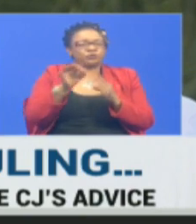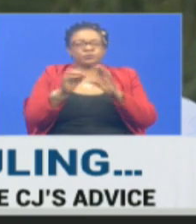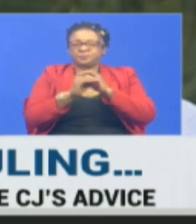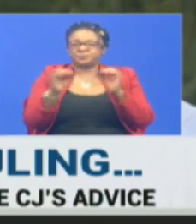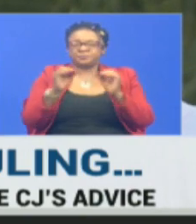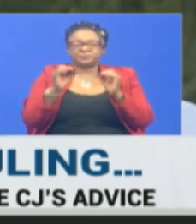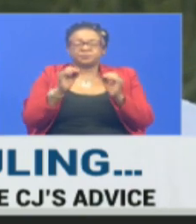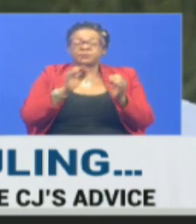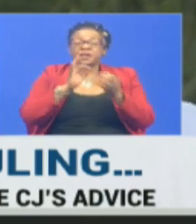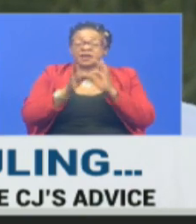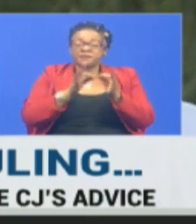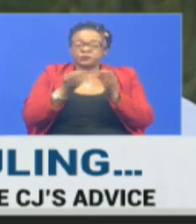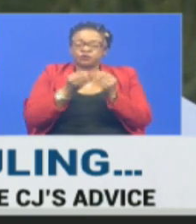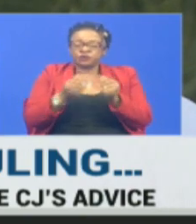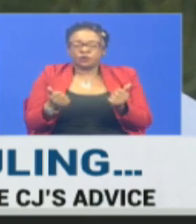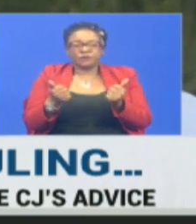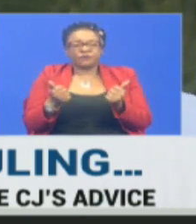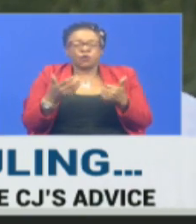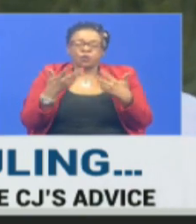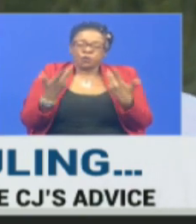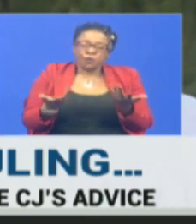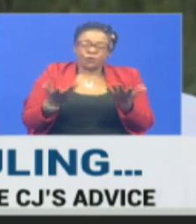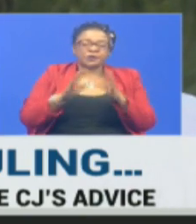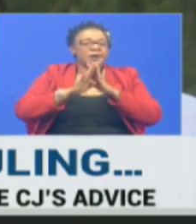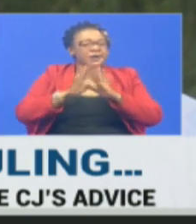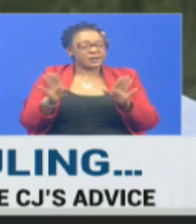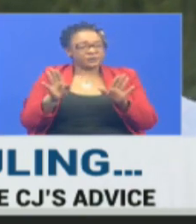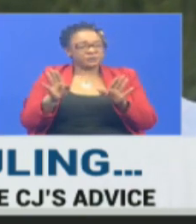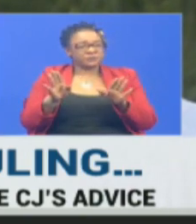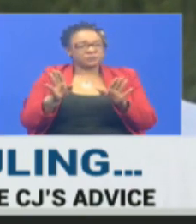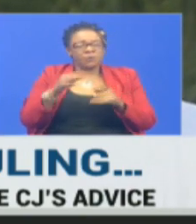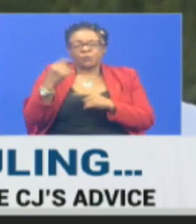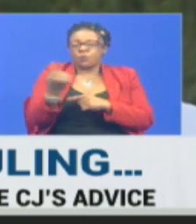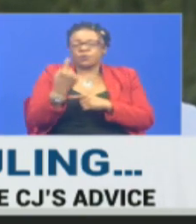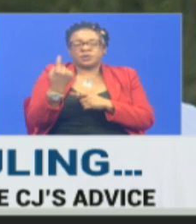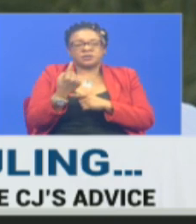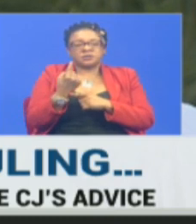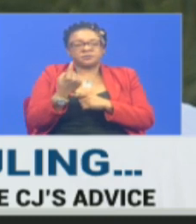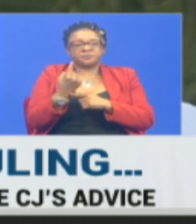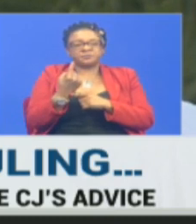whether to dissolve or not. I think the only